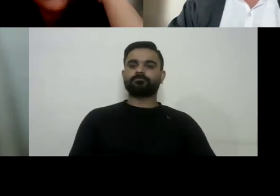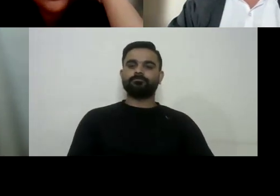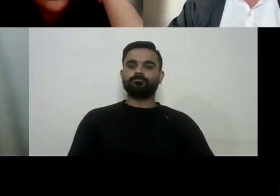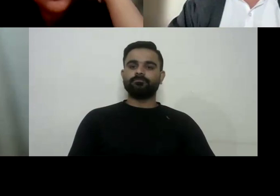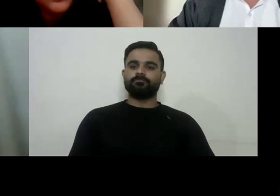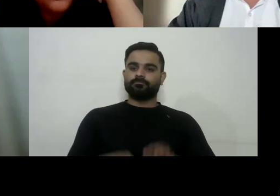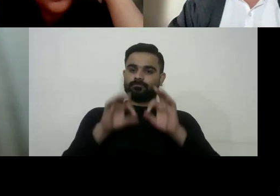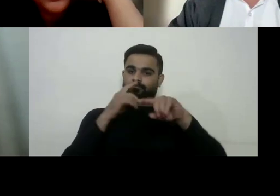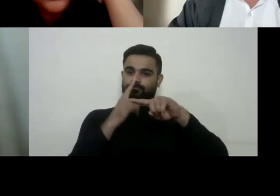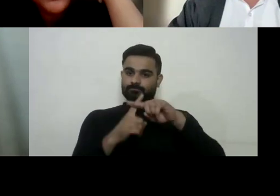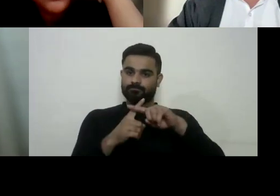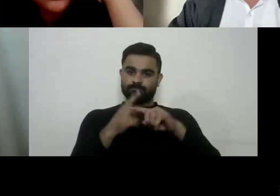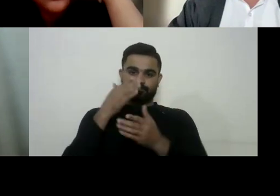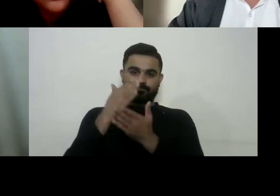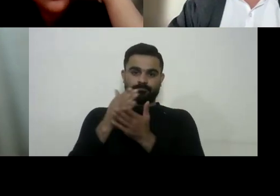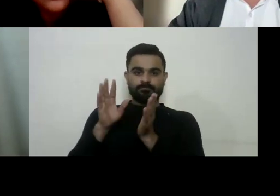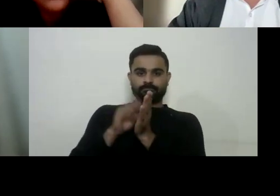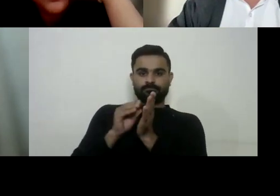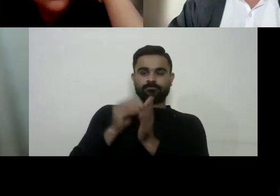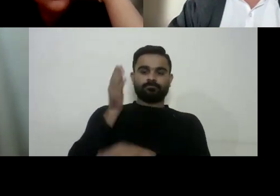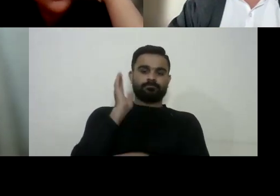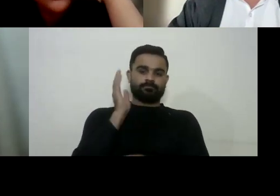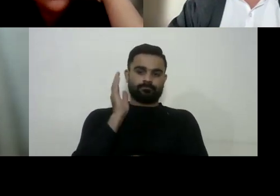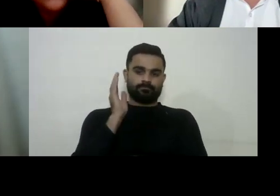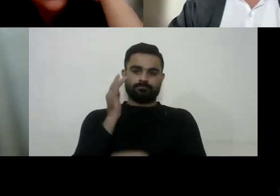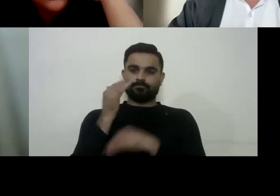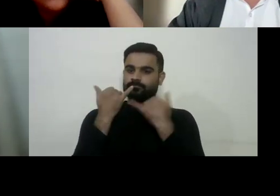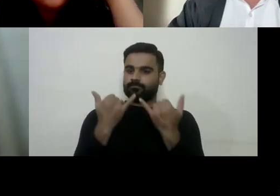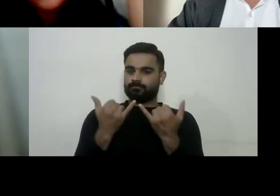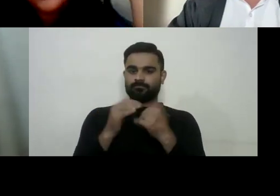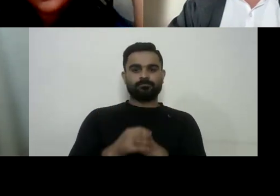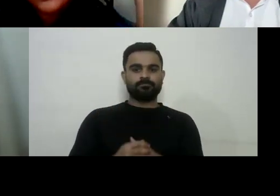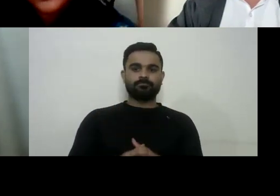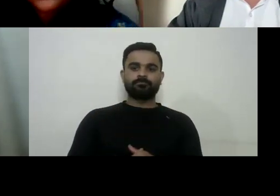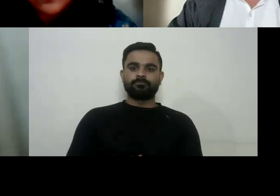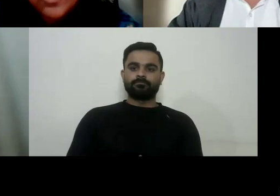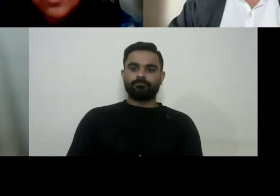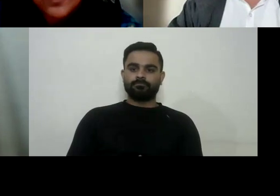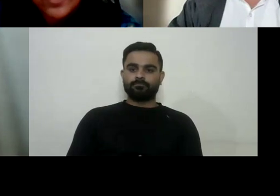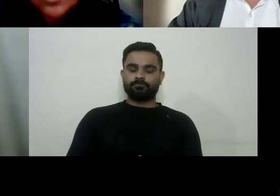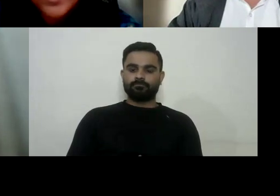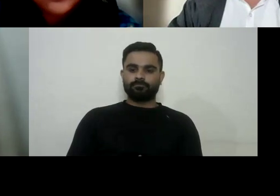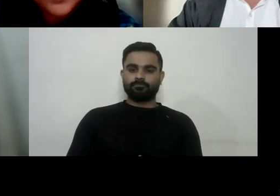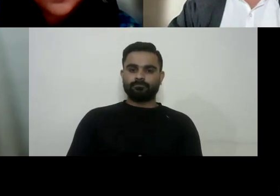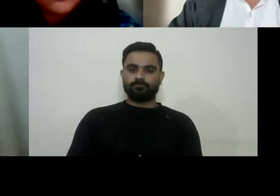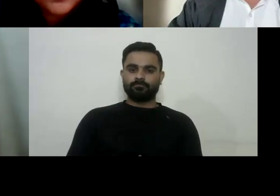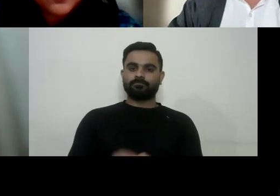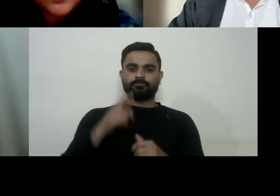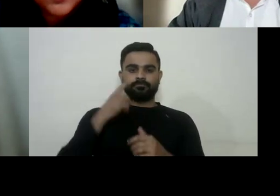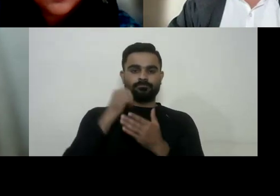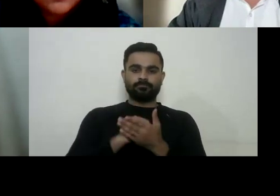That's right. Maybe we can also stop recording the session Yes. now. And